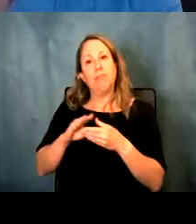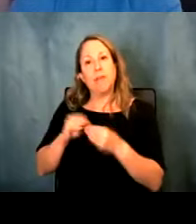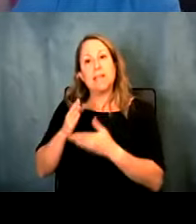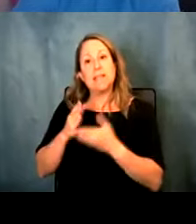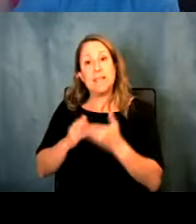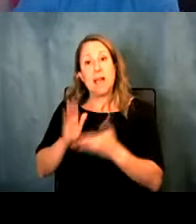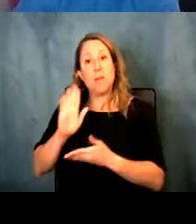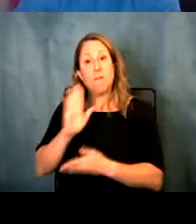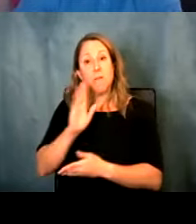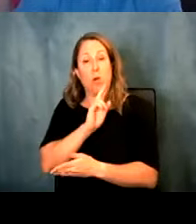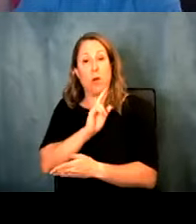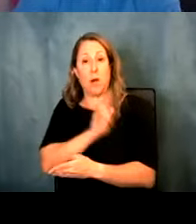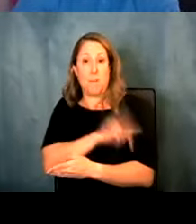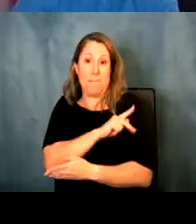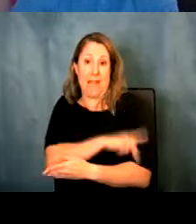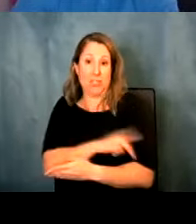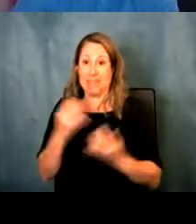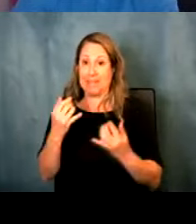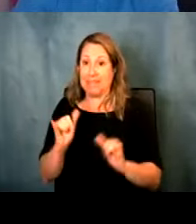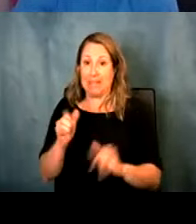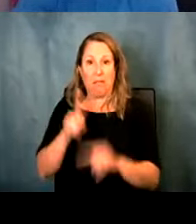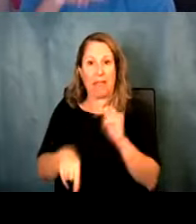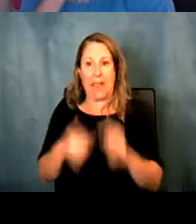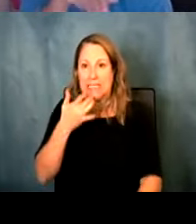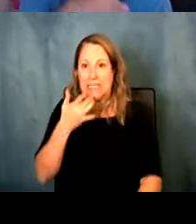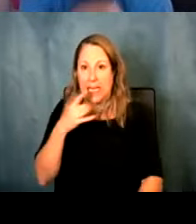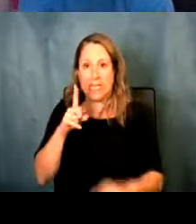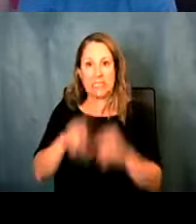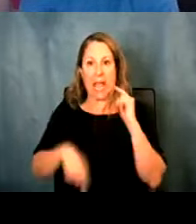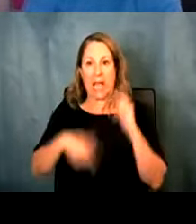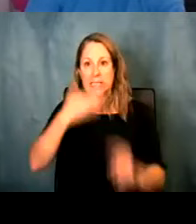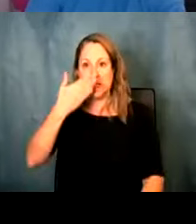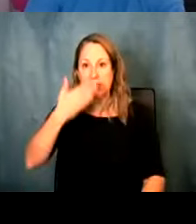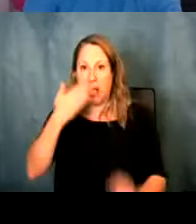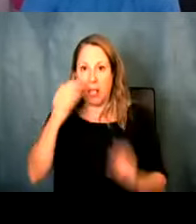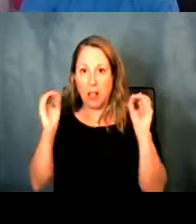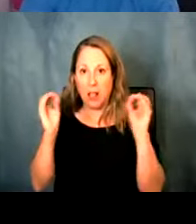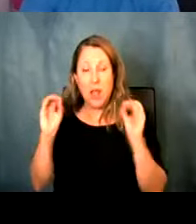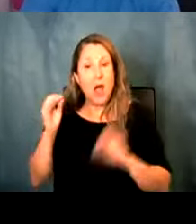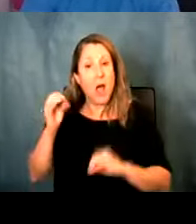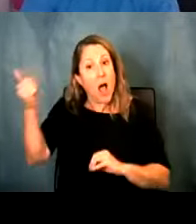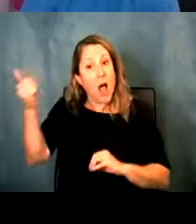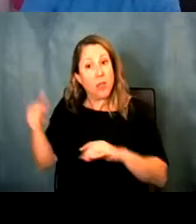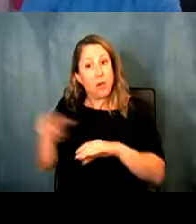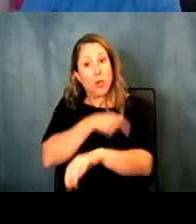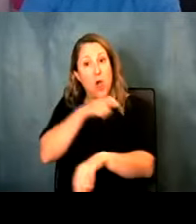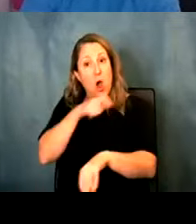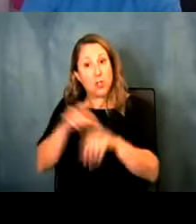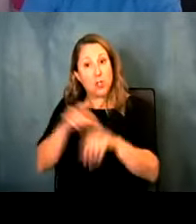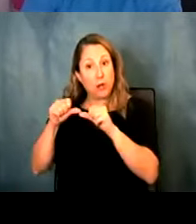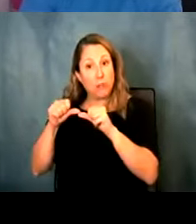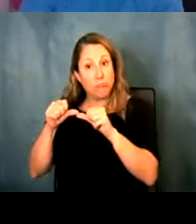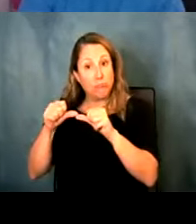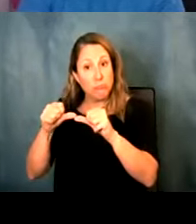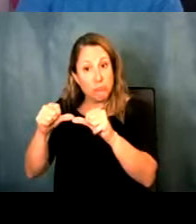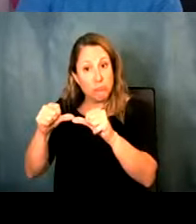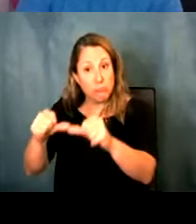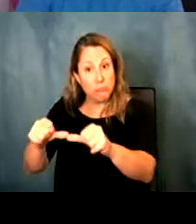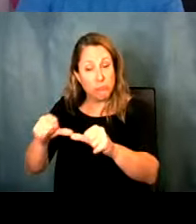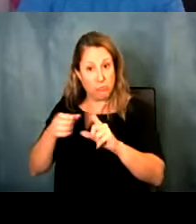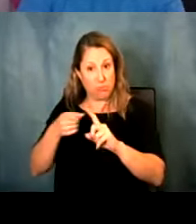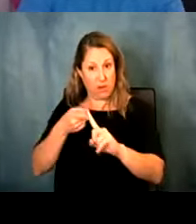still have a loss of taste and smell. So are there any other long-term side effects that people are experiencing that